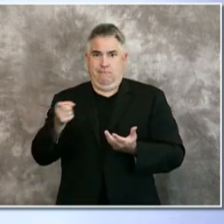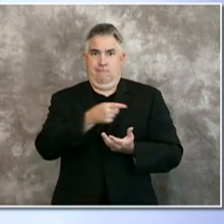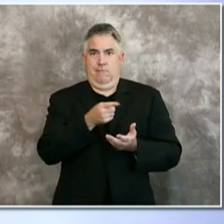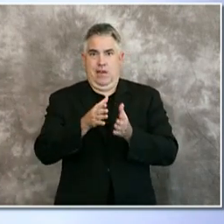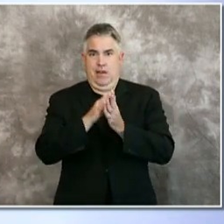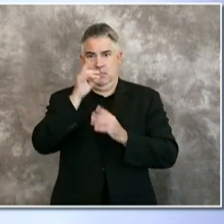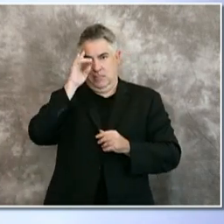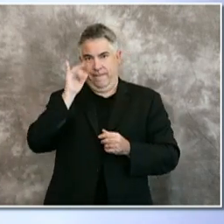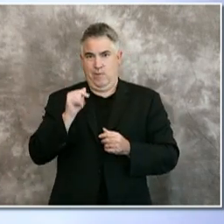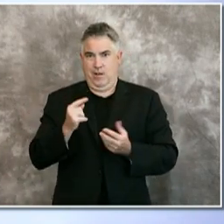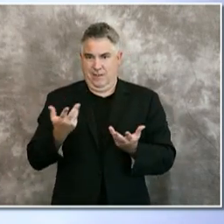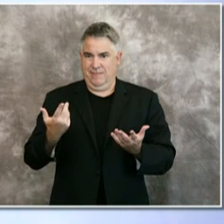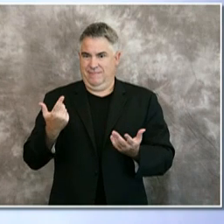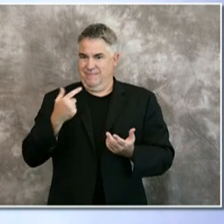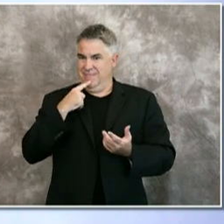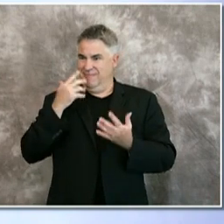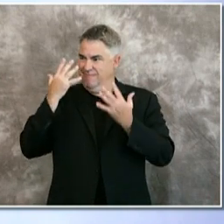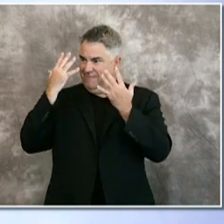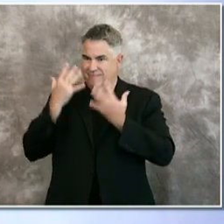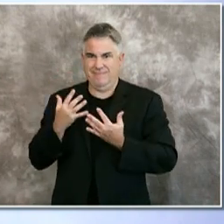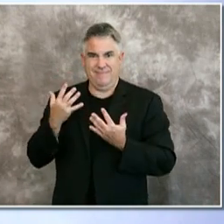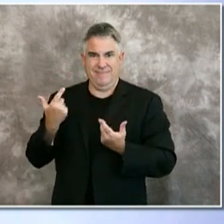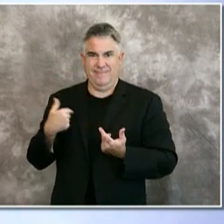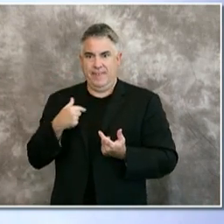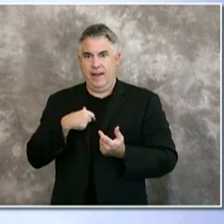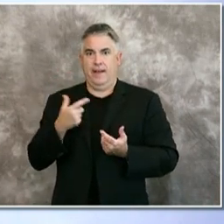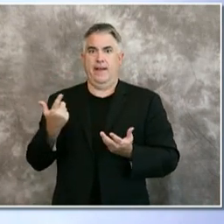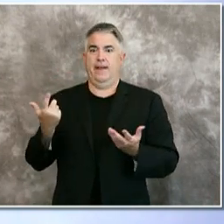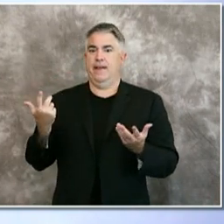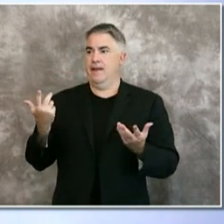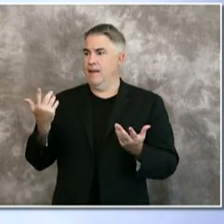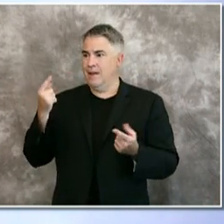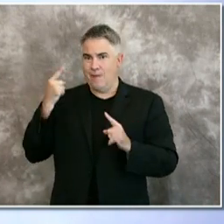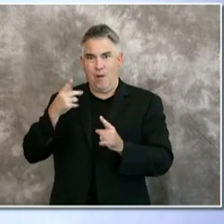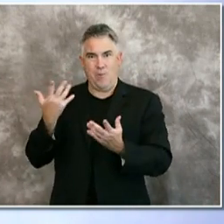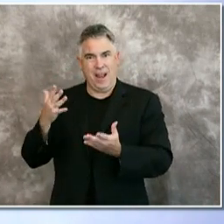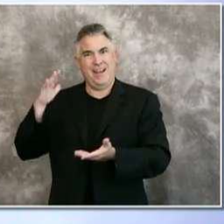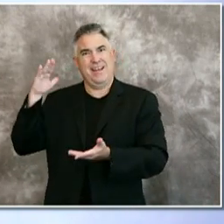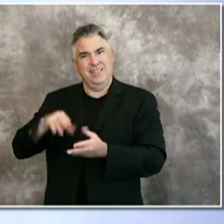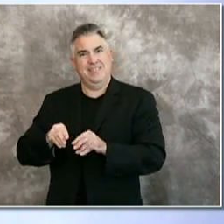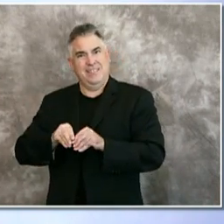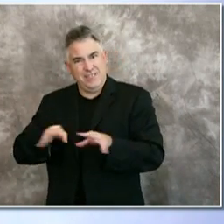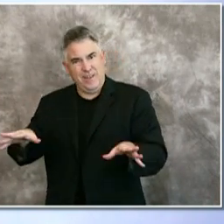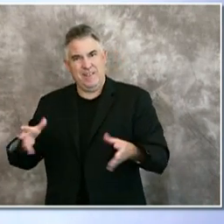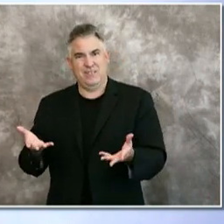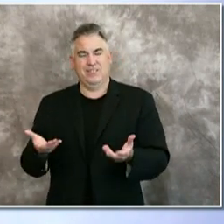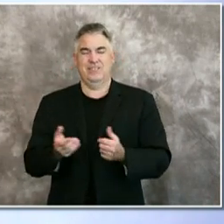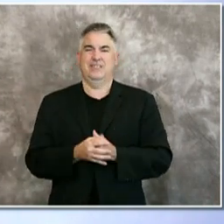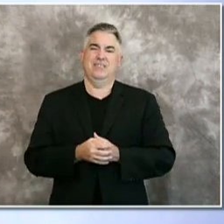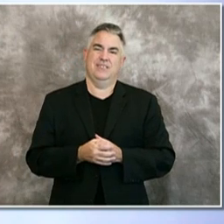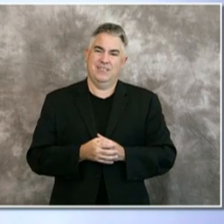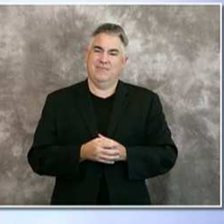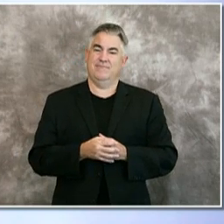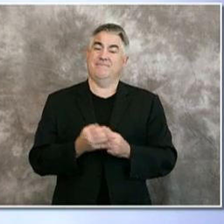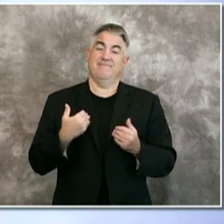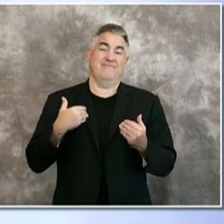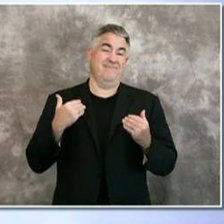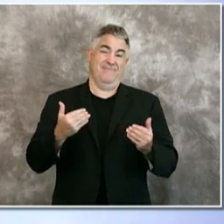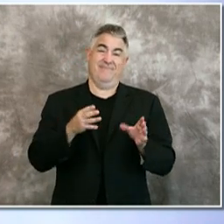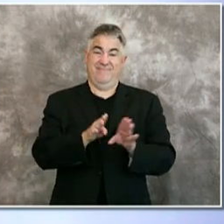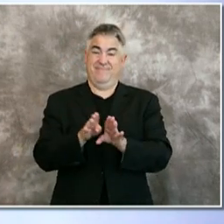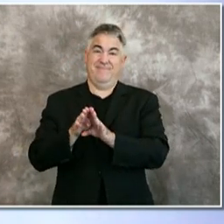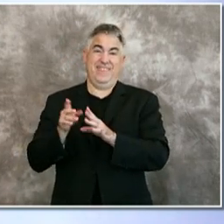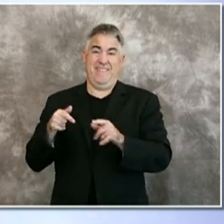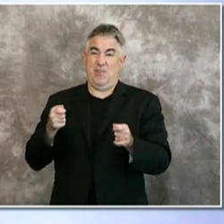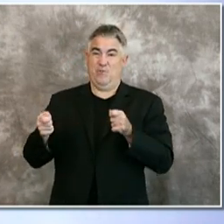put in place and designed in order to slow the spread, to allow us to continue to move forward and allow us to try to get this under control